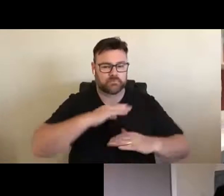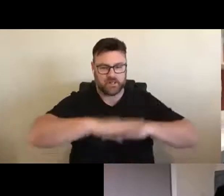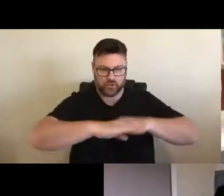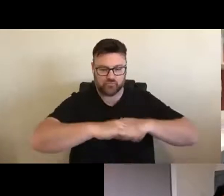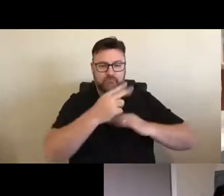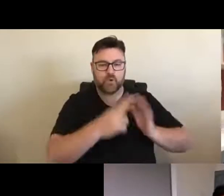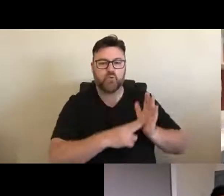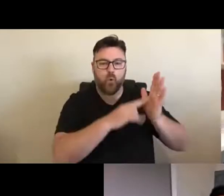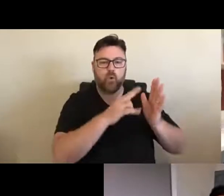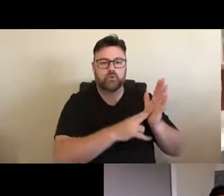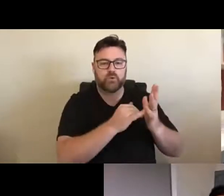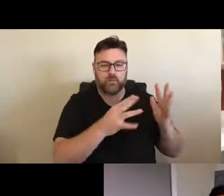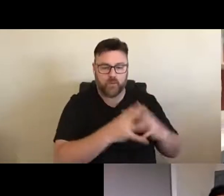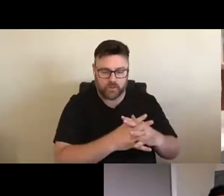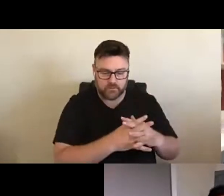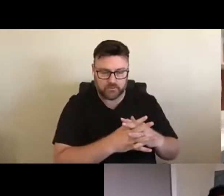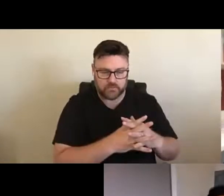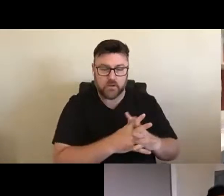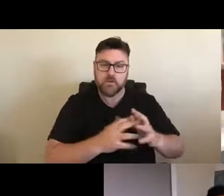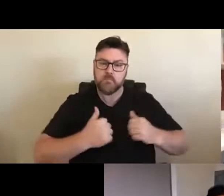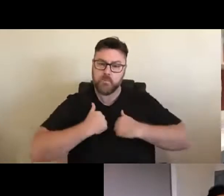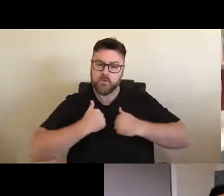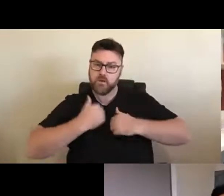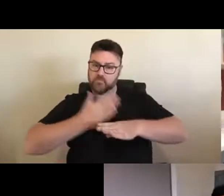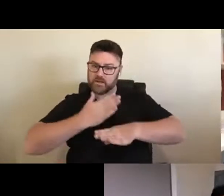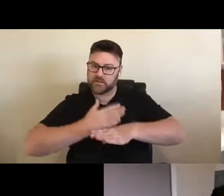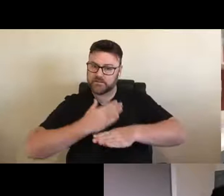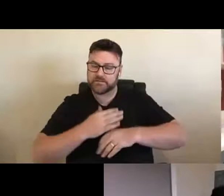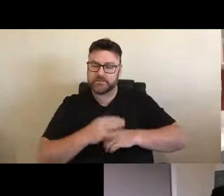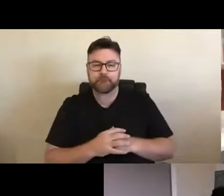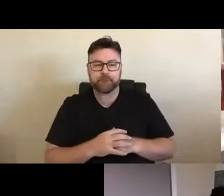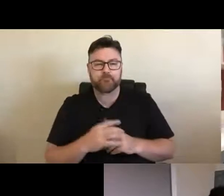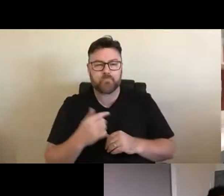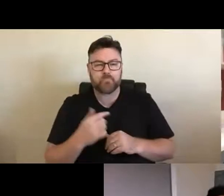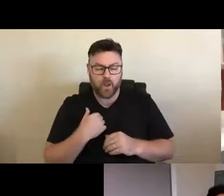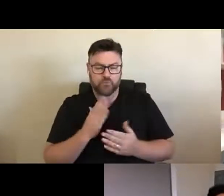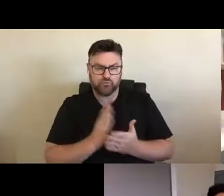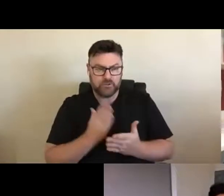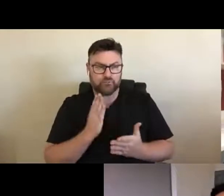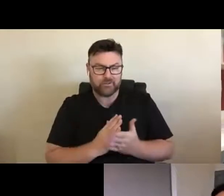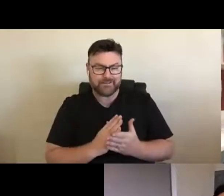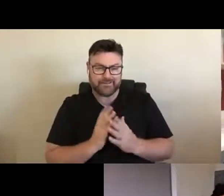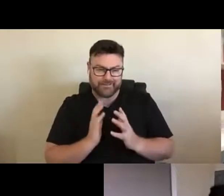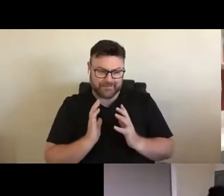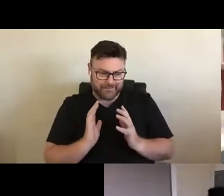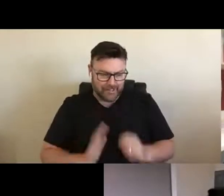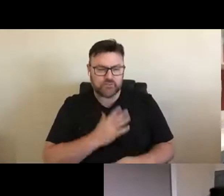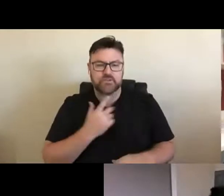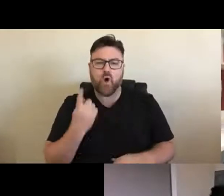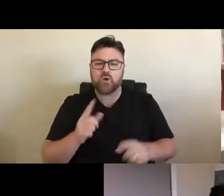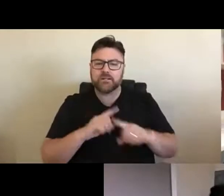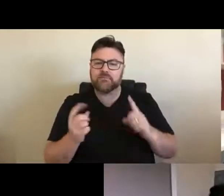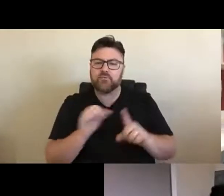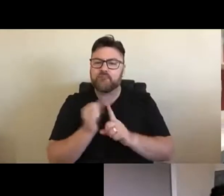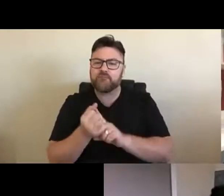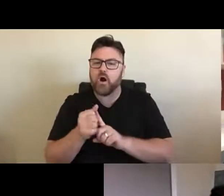in my creative practice, I'm really interested fundamentally on how different environments make you feel,